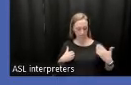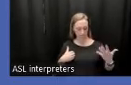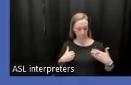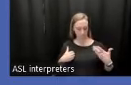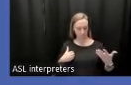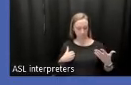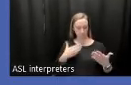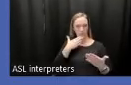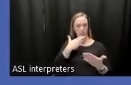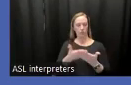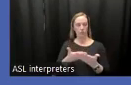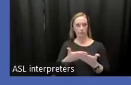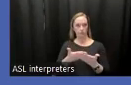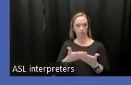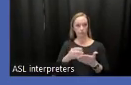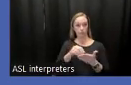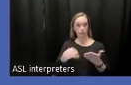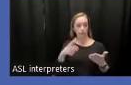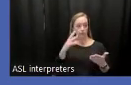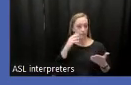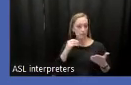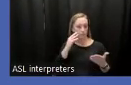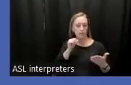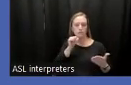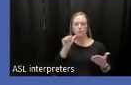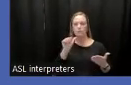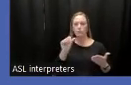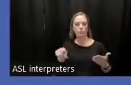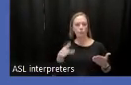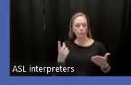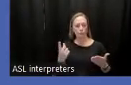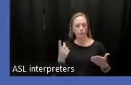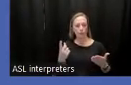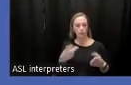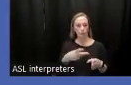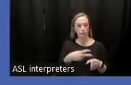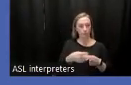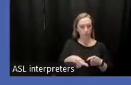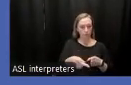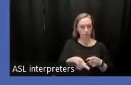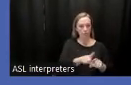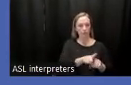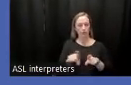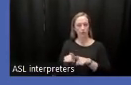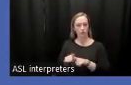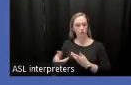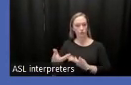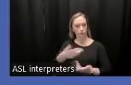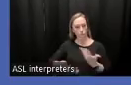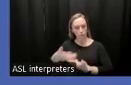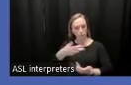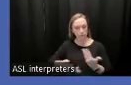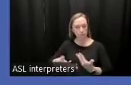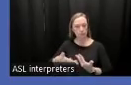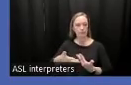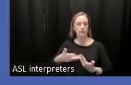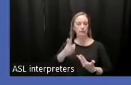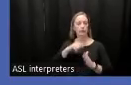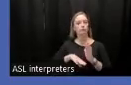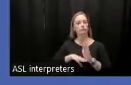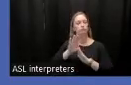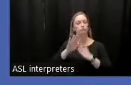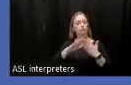a good student experience, not only professionally, but also socially, and to build